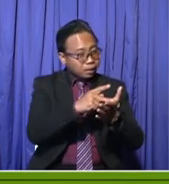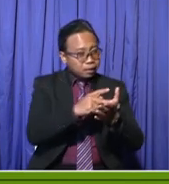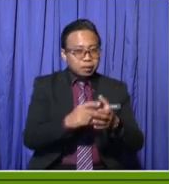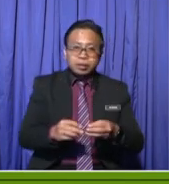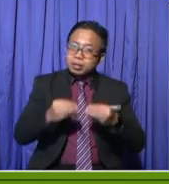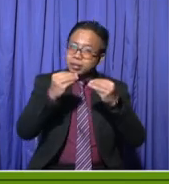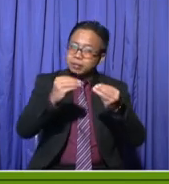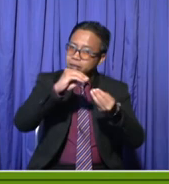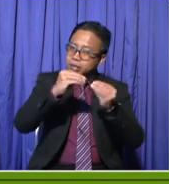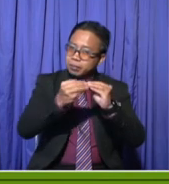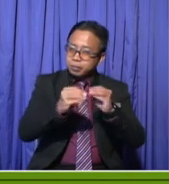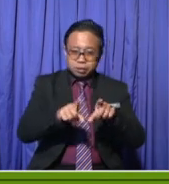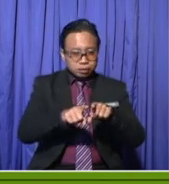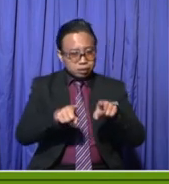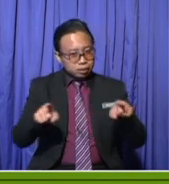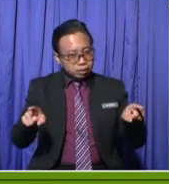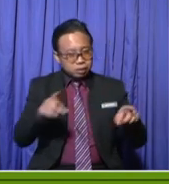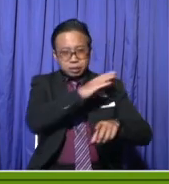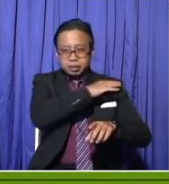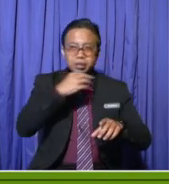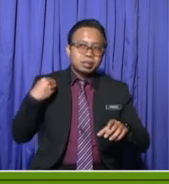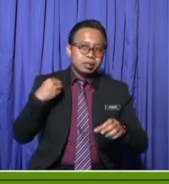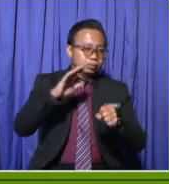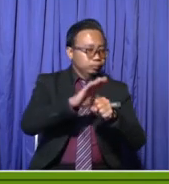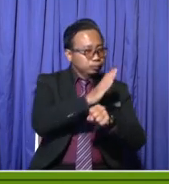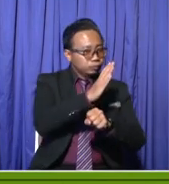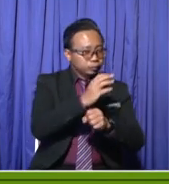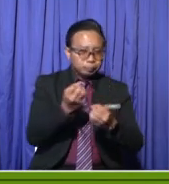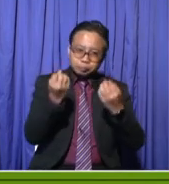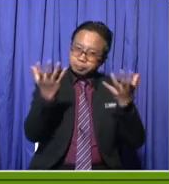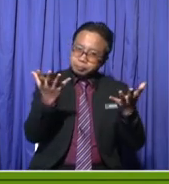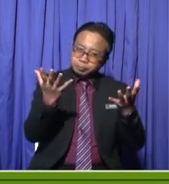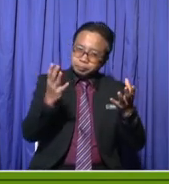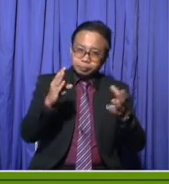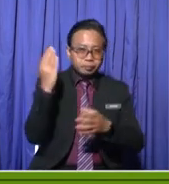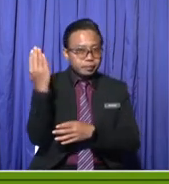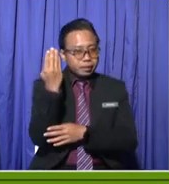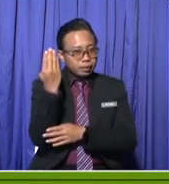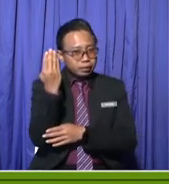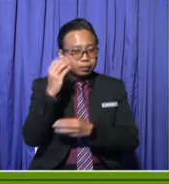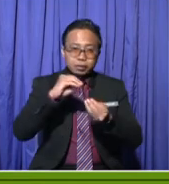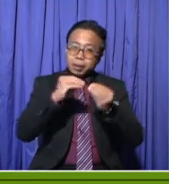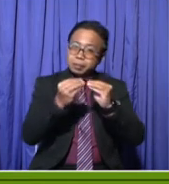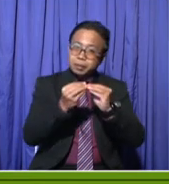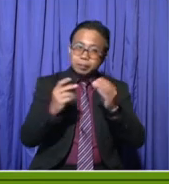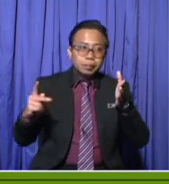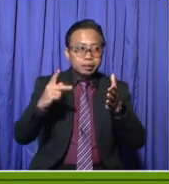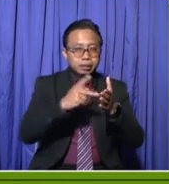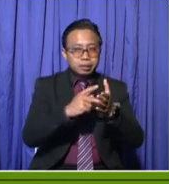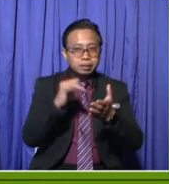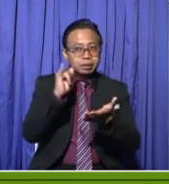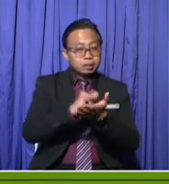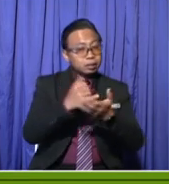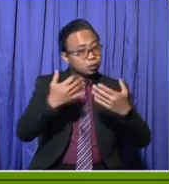given number series and complete various simple number patterns. That's all for